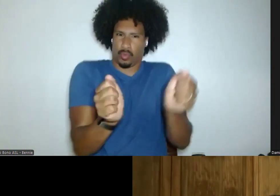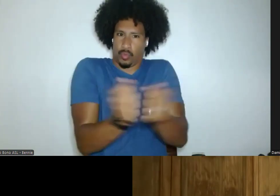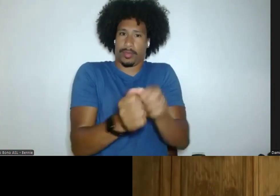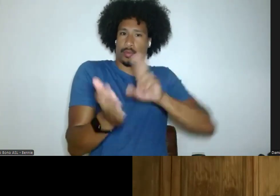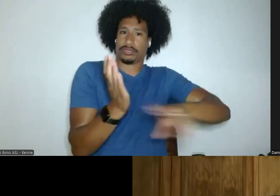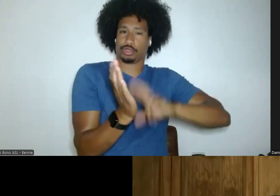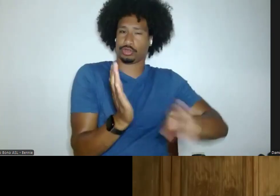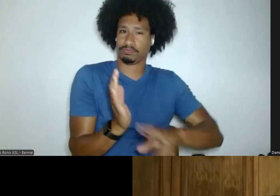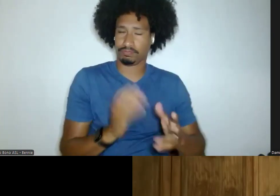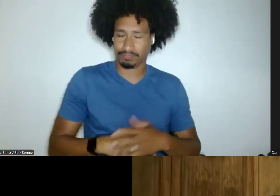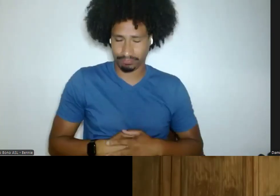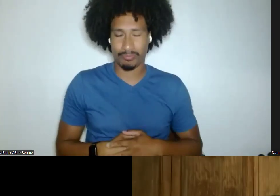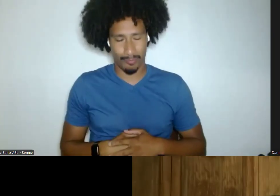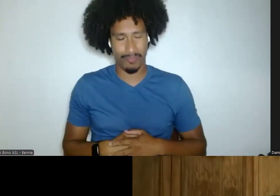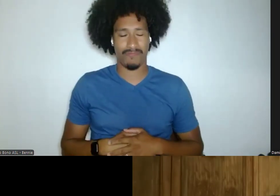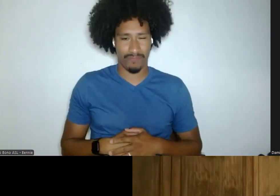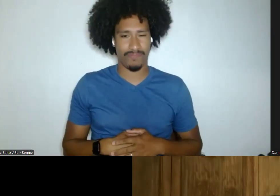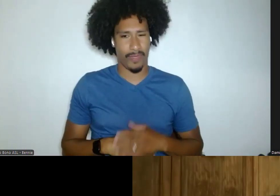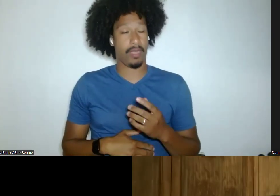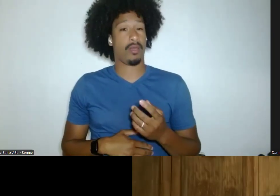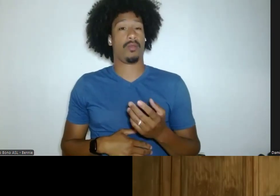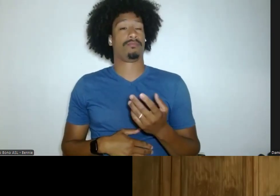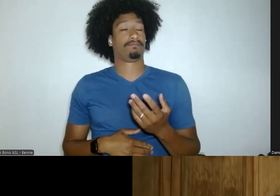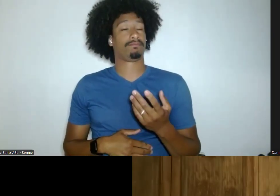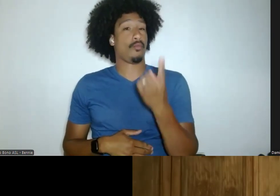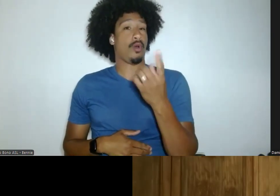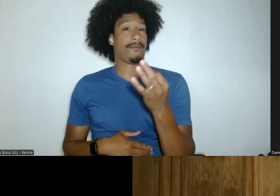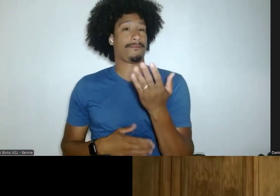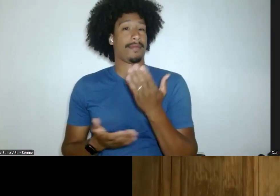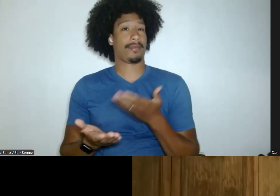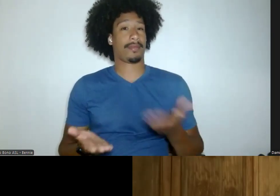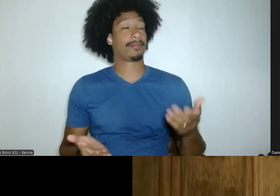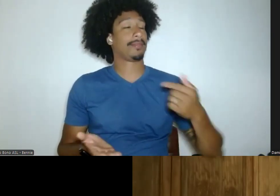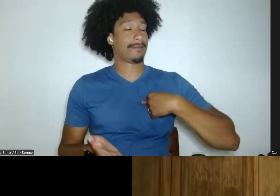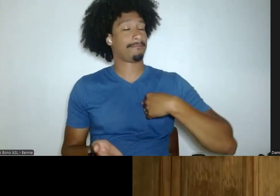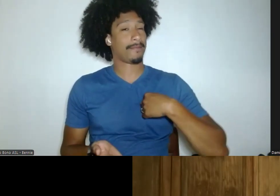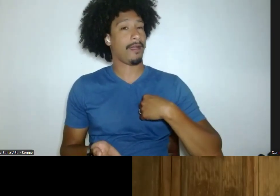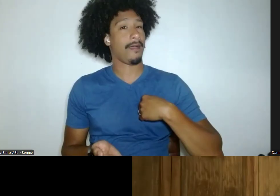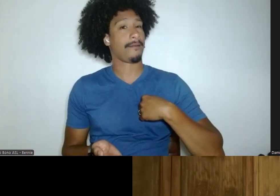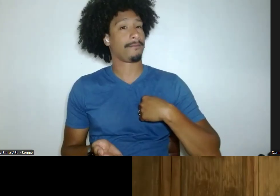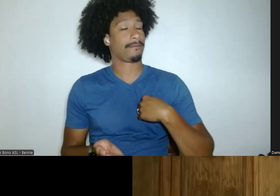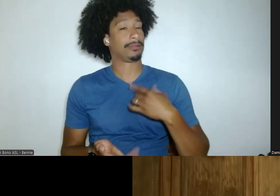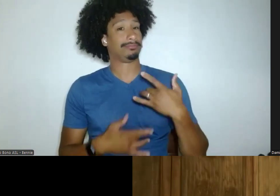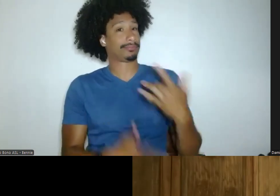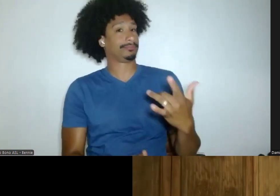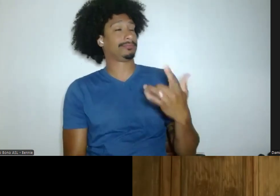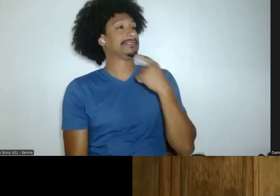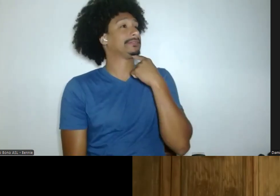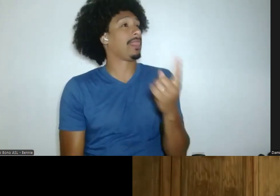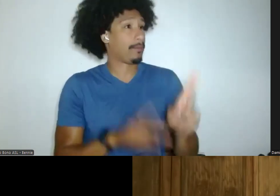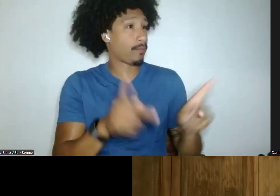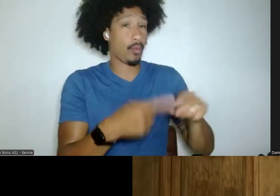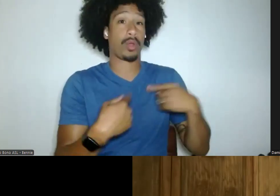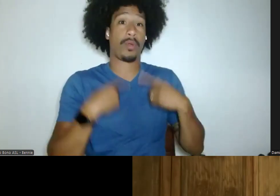And so one of the things that I've kind of taken to saying to people when we get in contact with